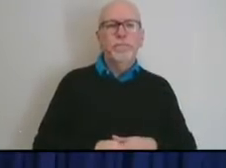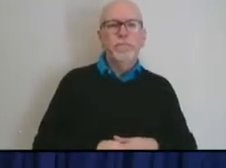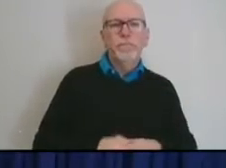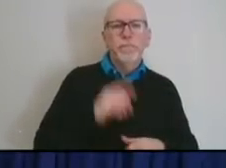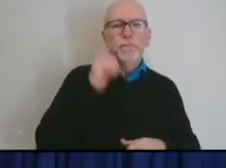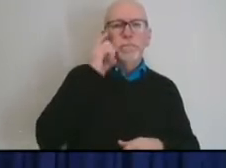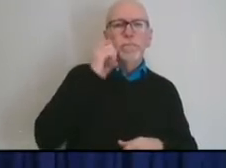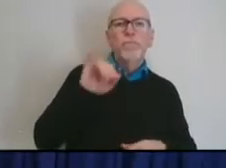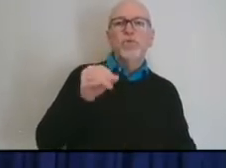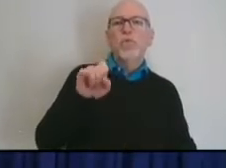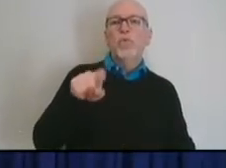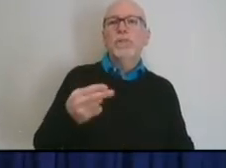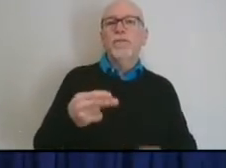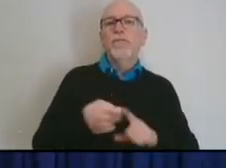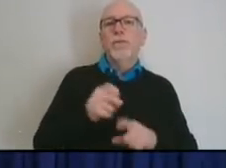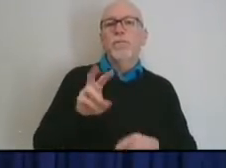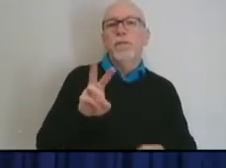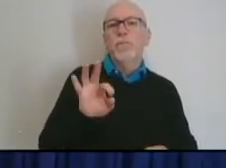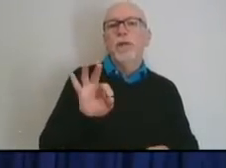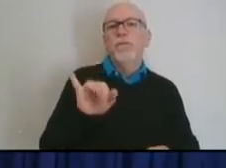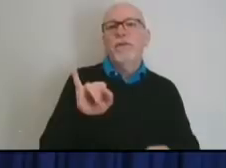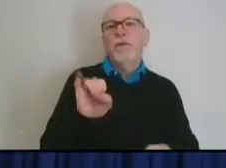Joseph with WFIE.